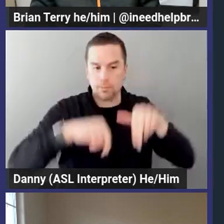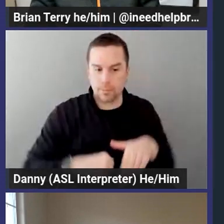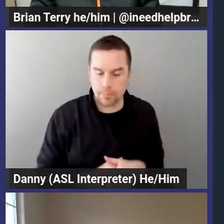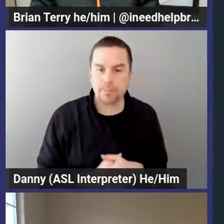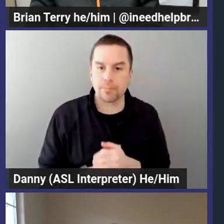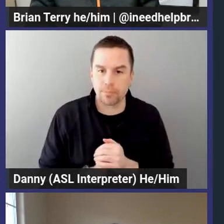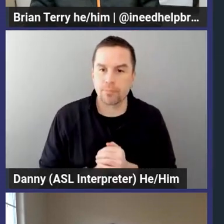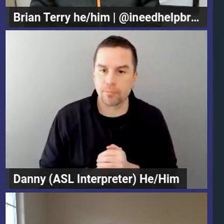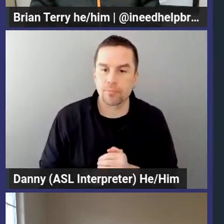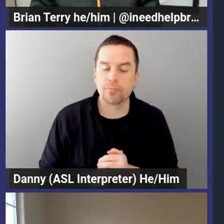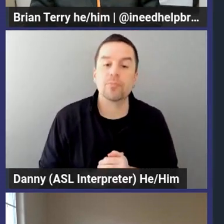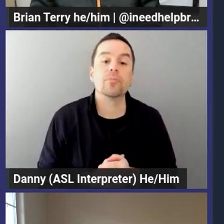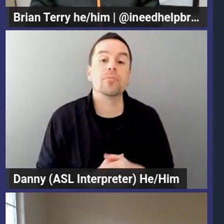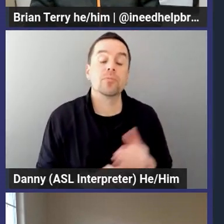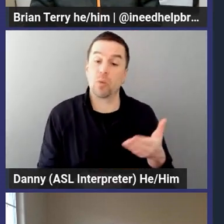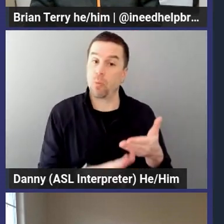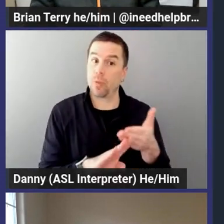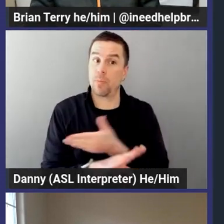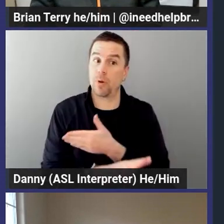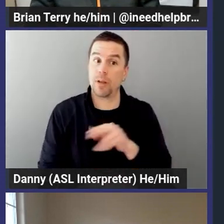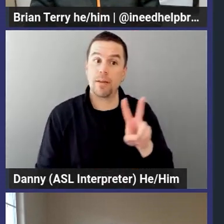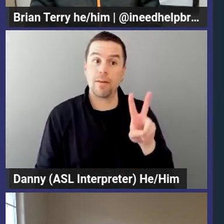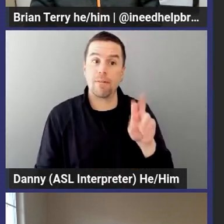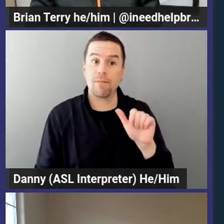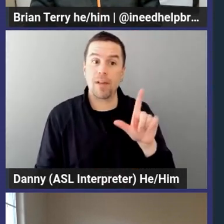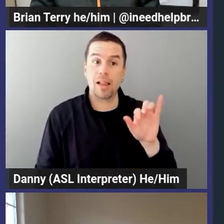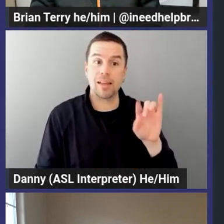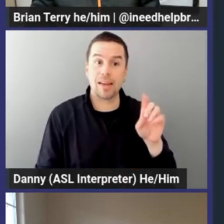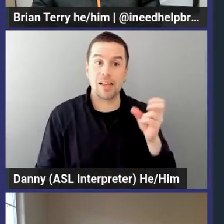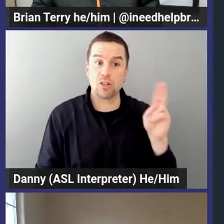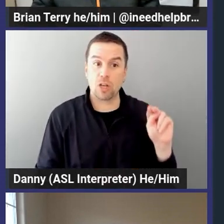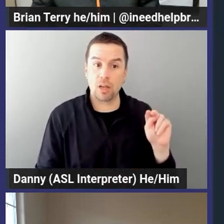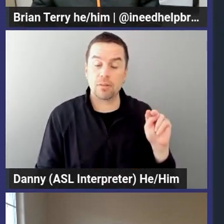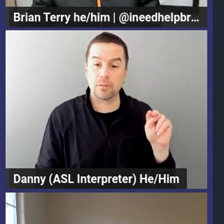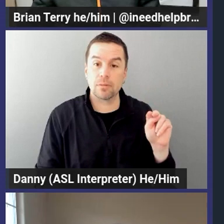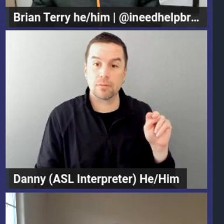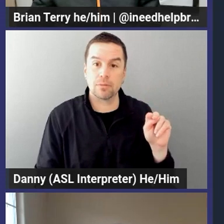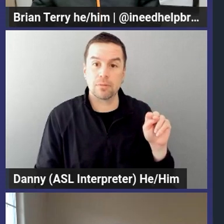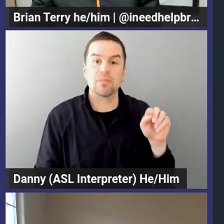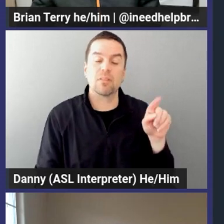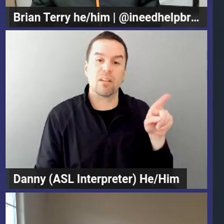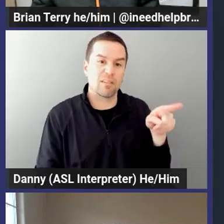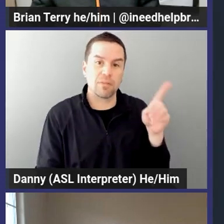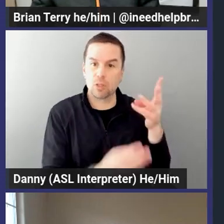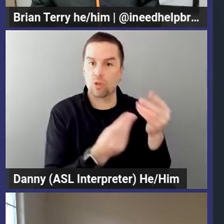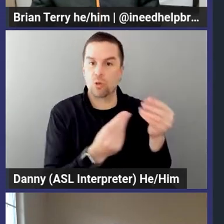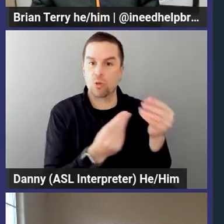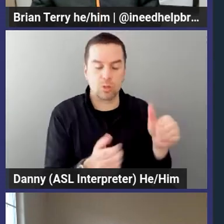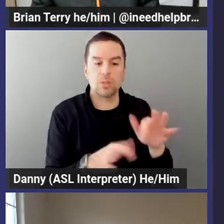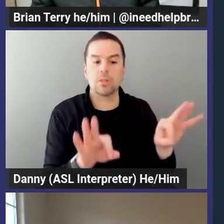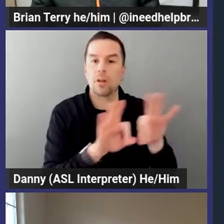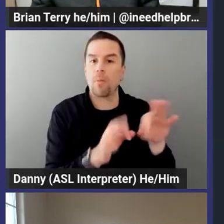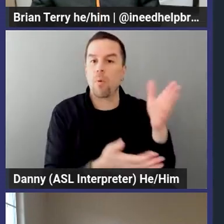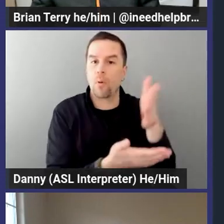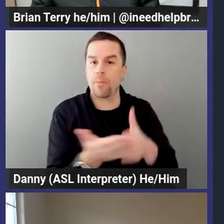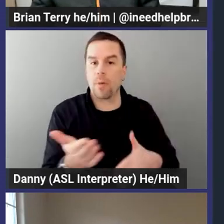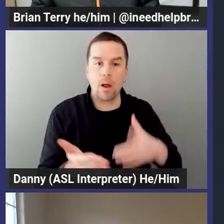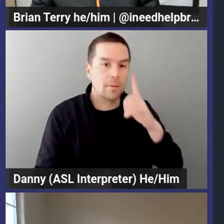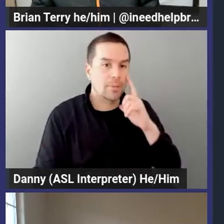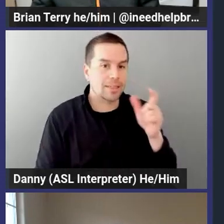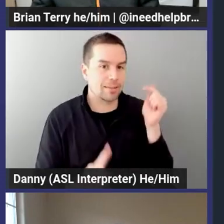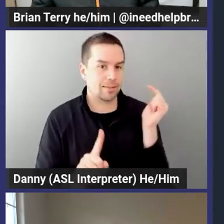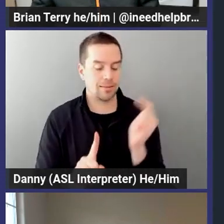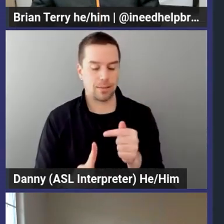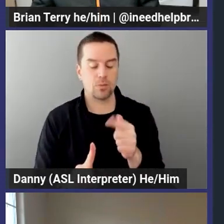The pre-validation of like this solution is very important part of it, because that really